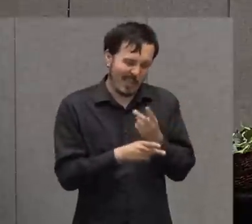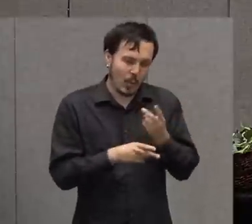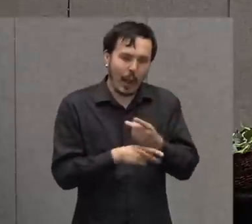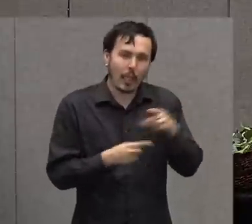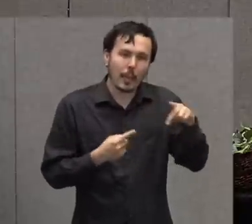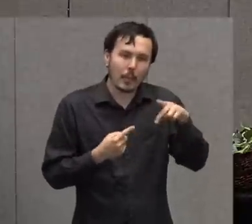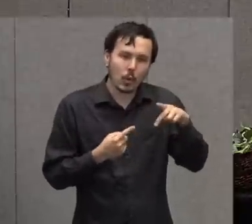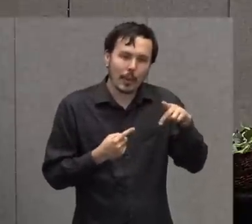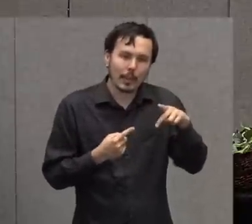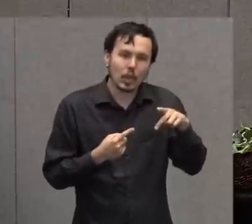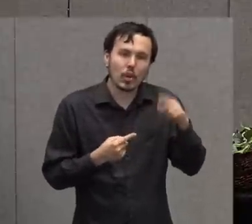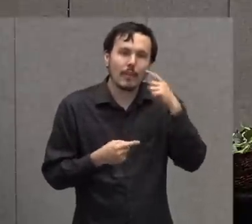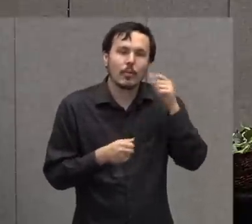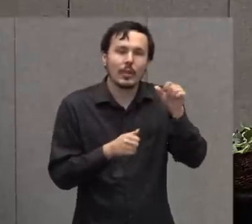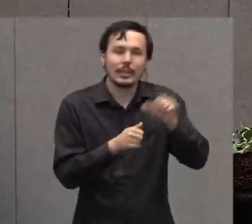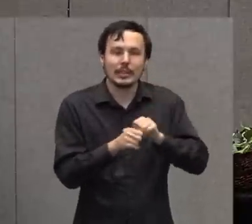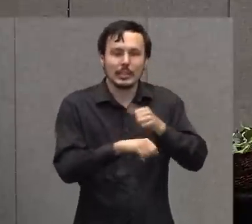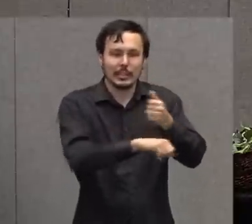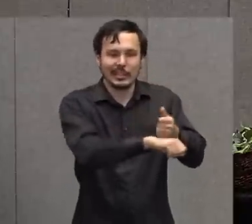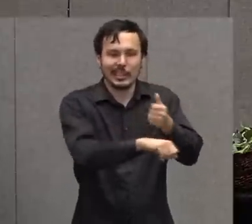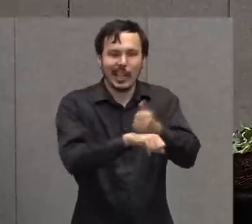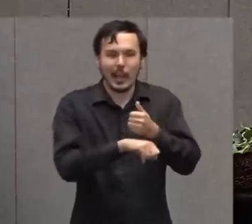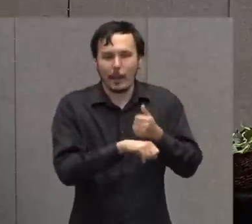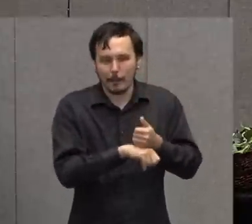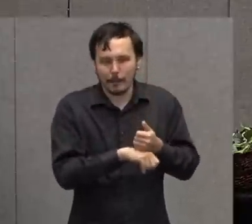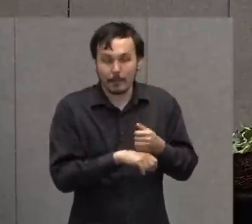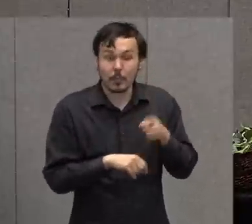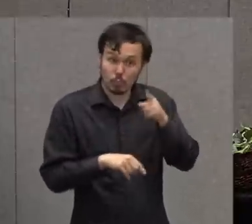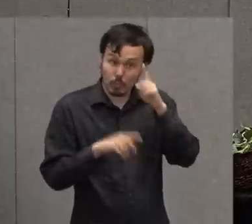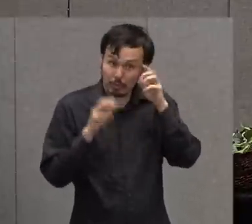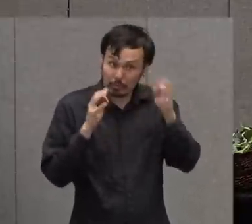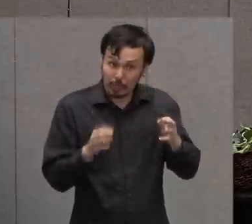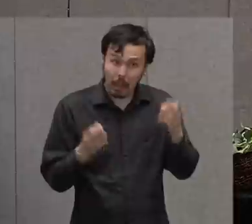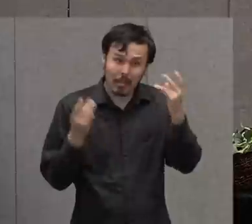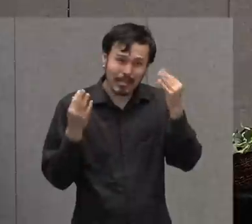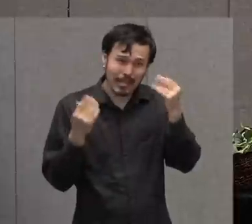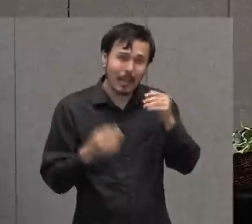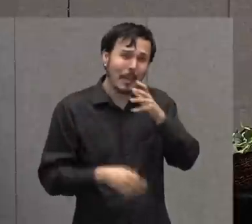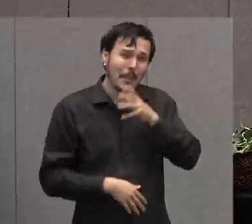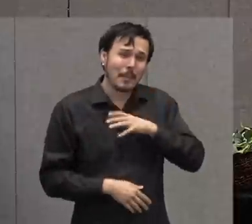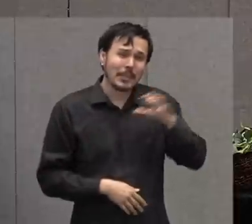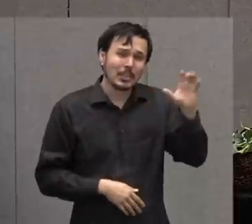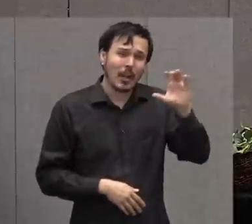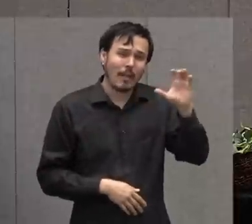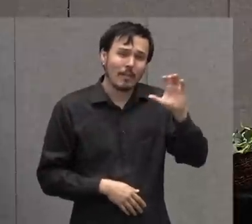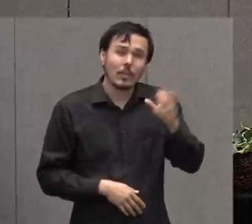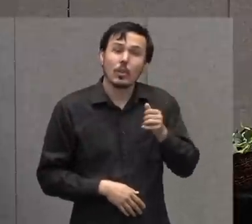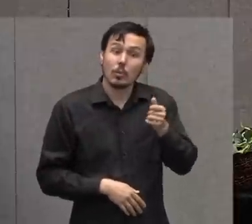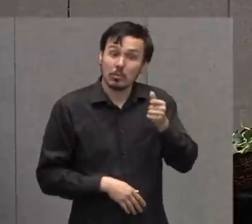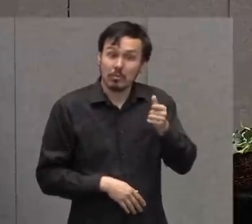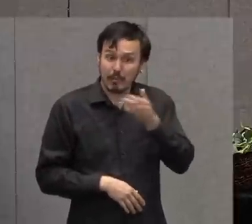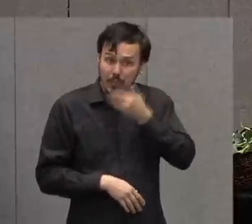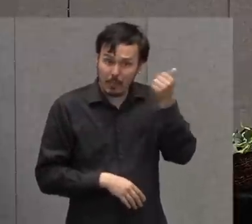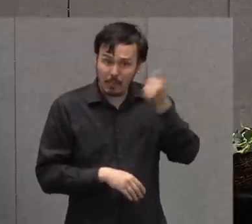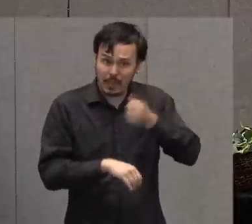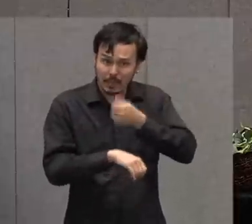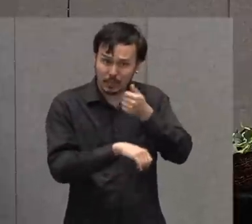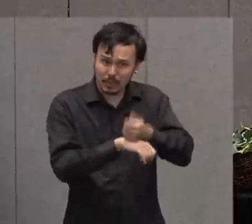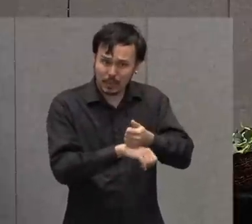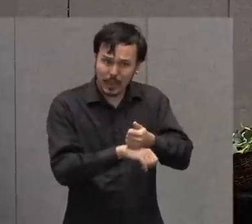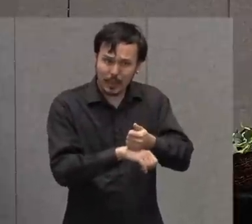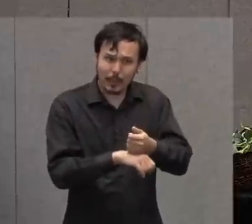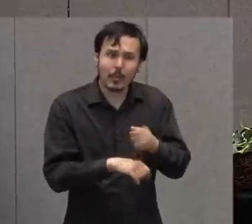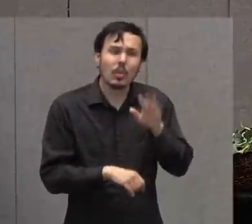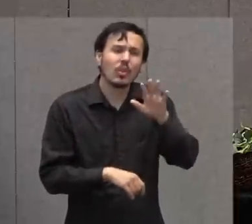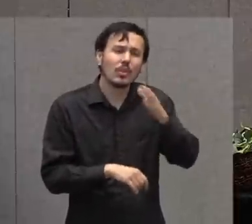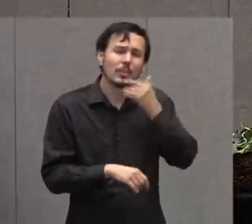of those different seating arrangements. And then you can decide and think about, is Mrs. Comfort's arrangement the best arrangement? Why would hers be